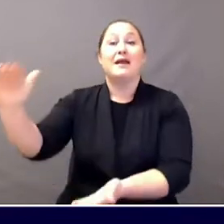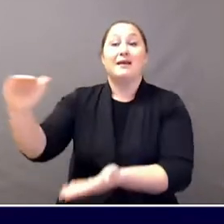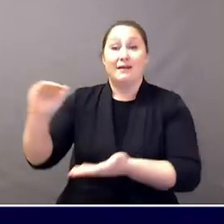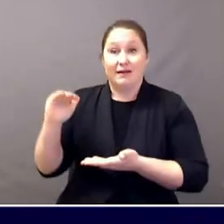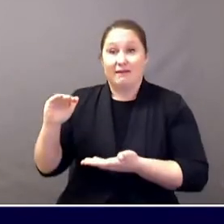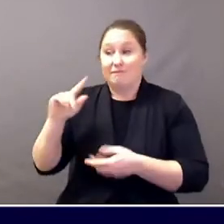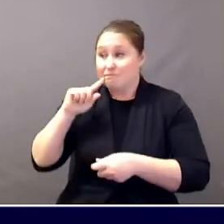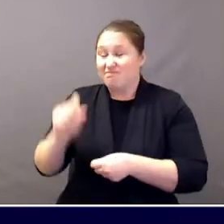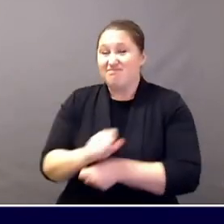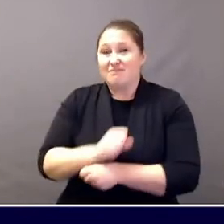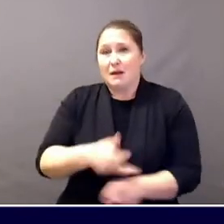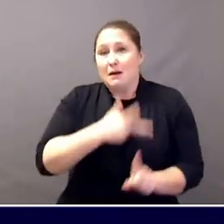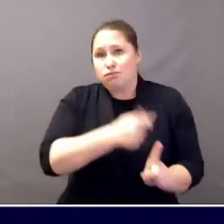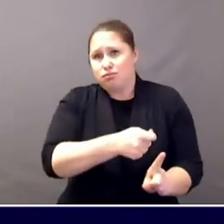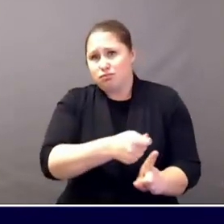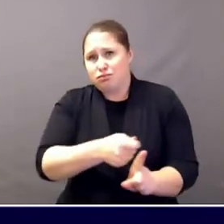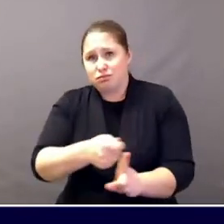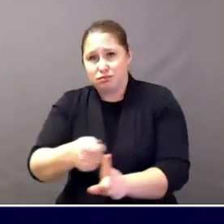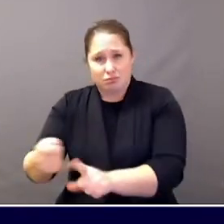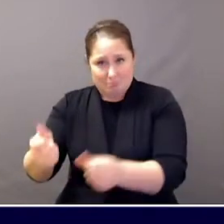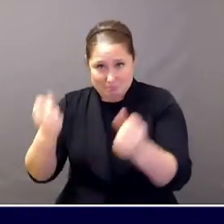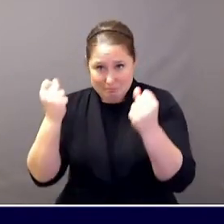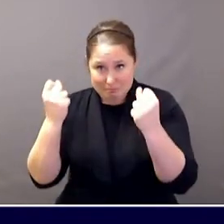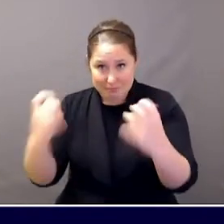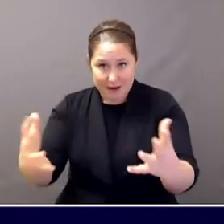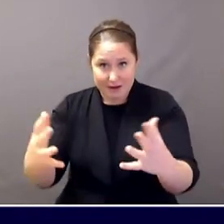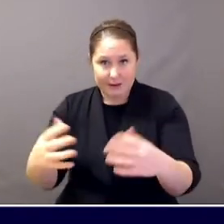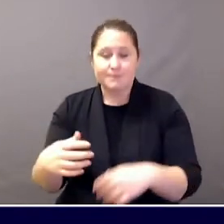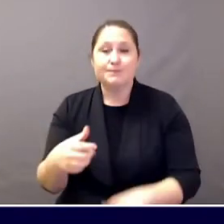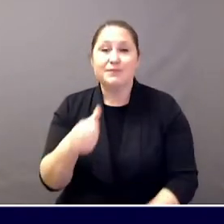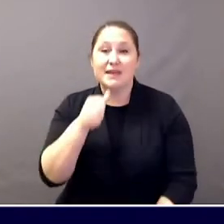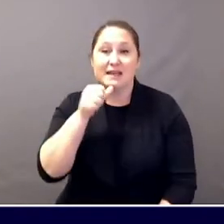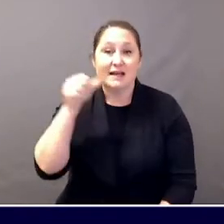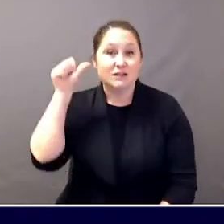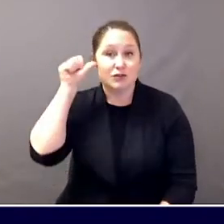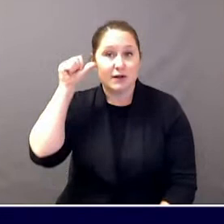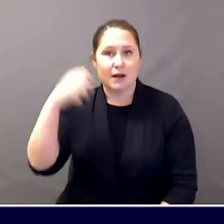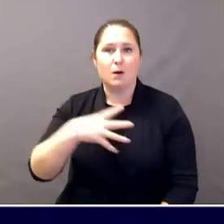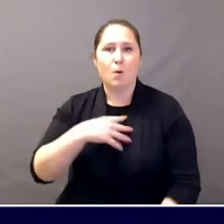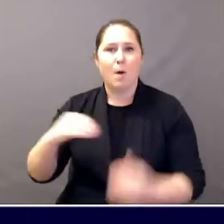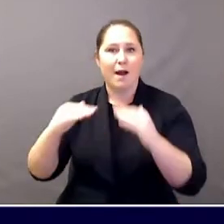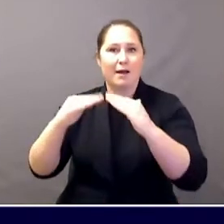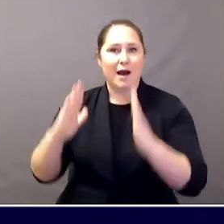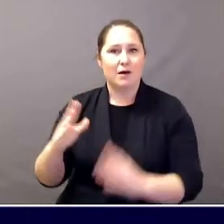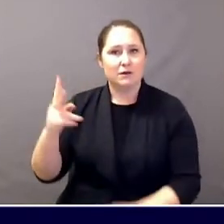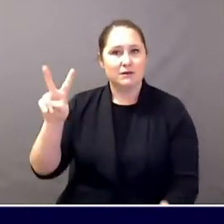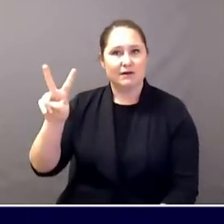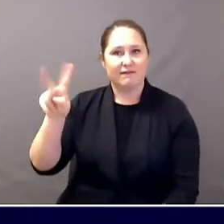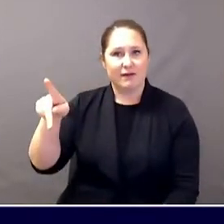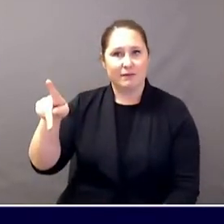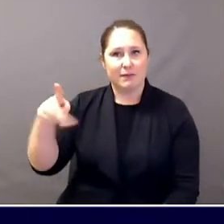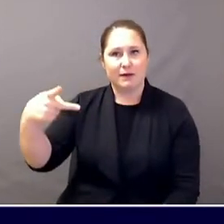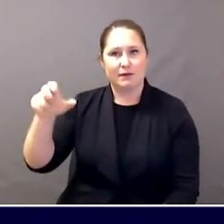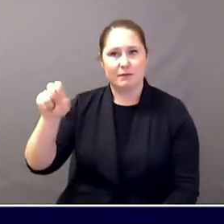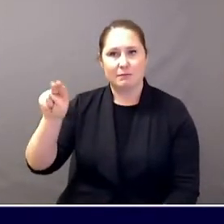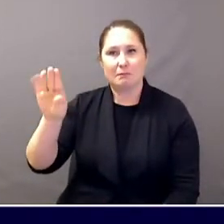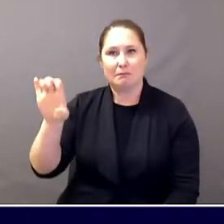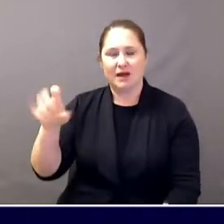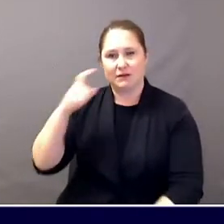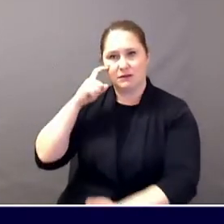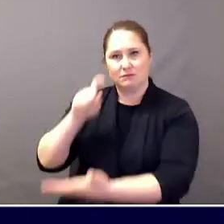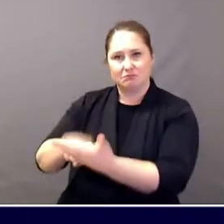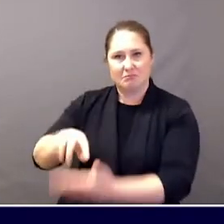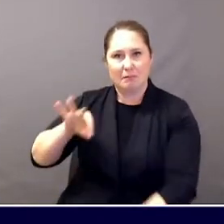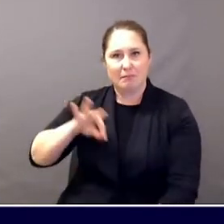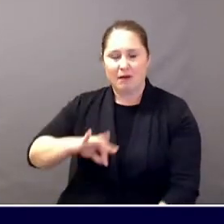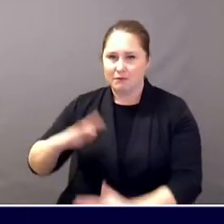Vice President Pence recognized Maine on our White House call as one of the leading states nationwide in rapid distribution of